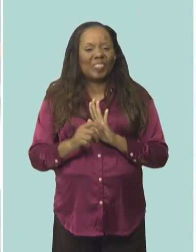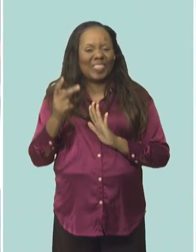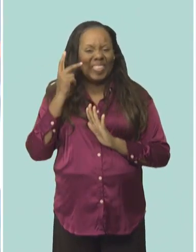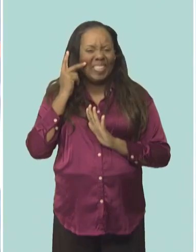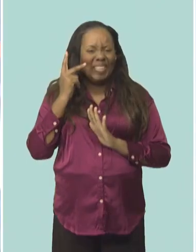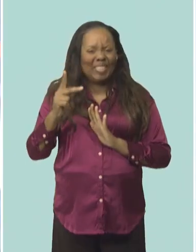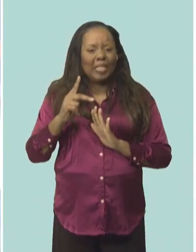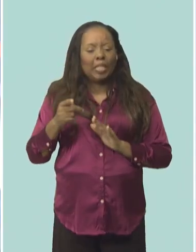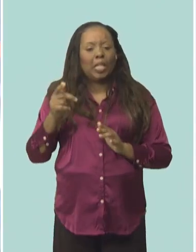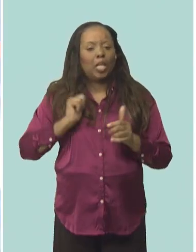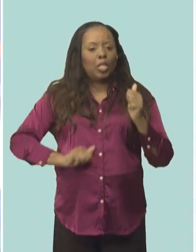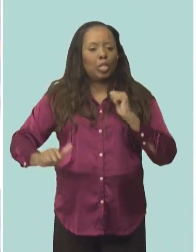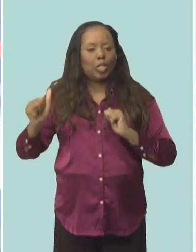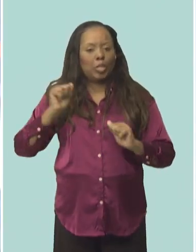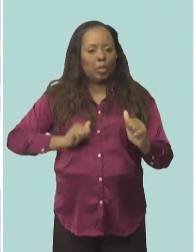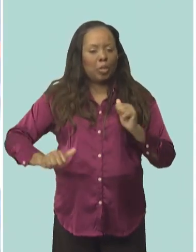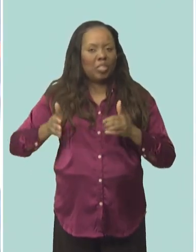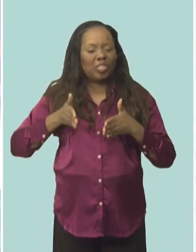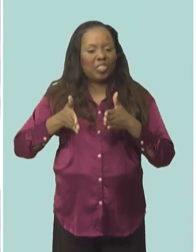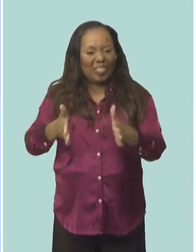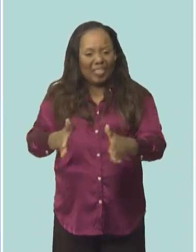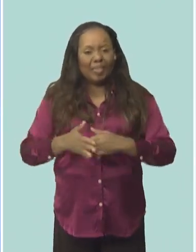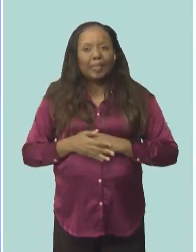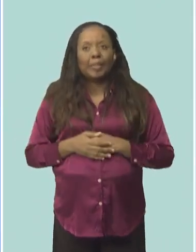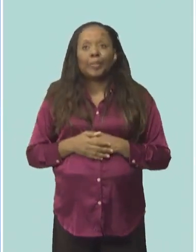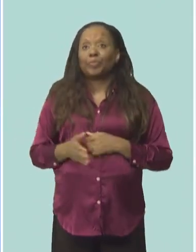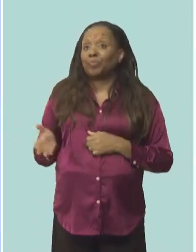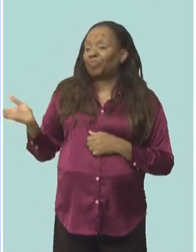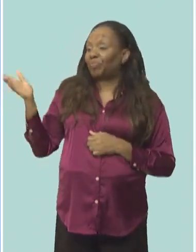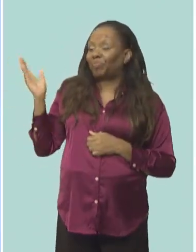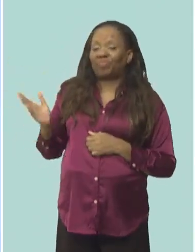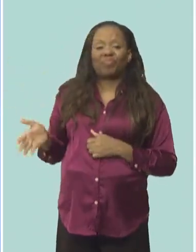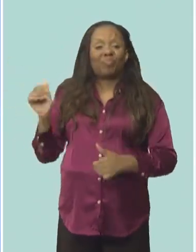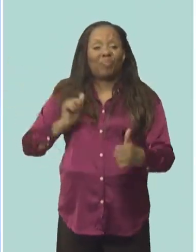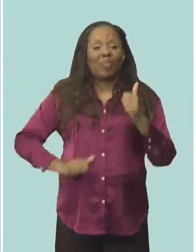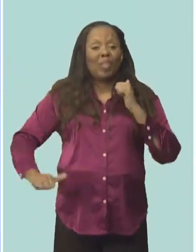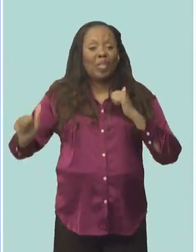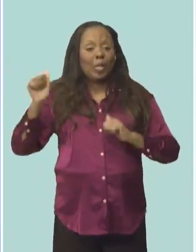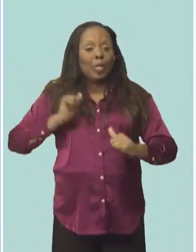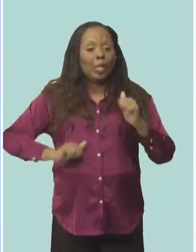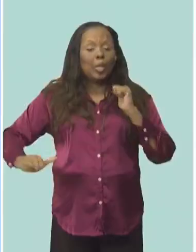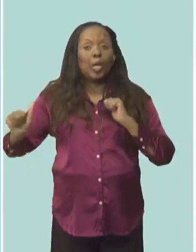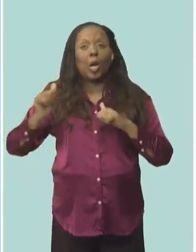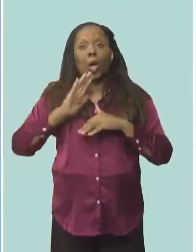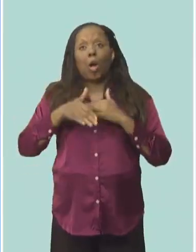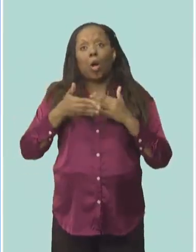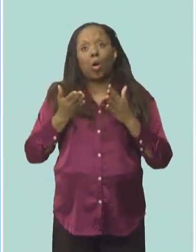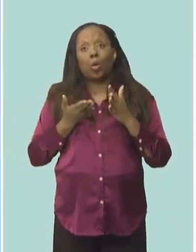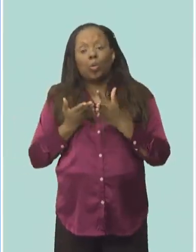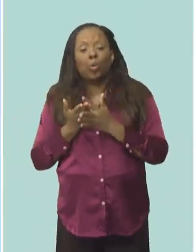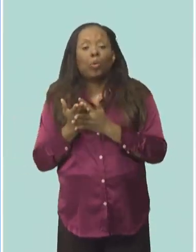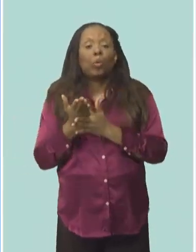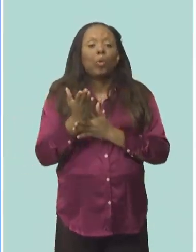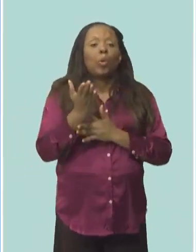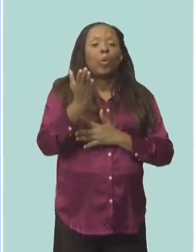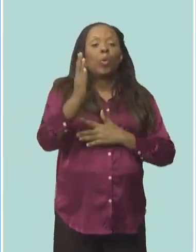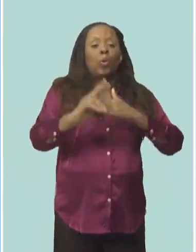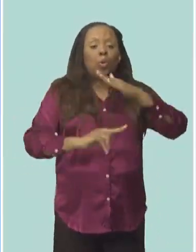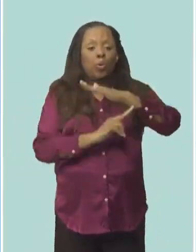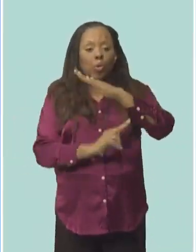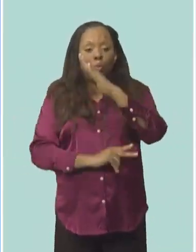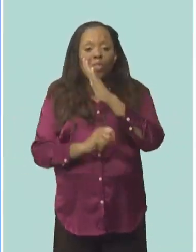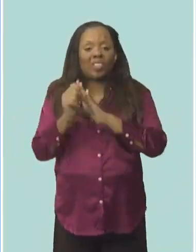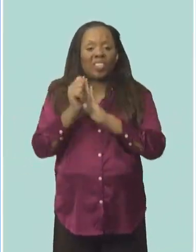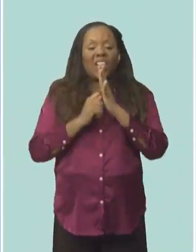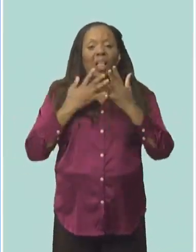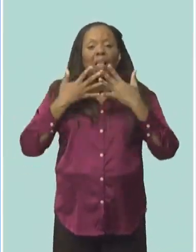Street Theatre. It started at the Jubilee Gardens with a theatrical presentation and then went through the streets of Bridgetown.